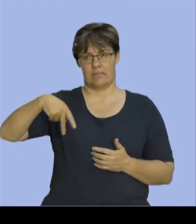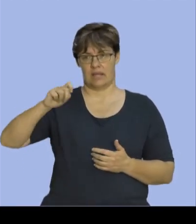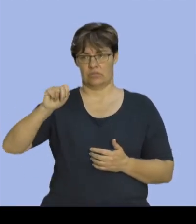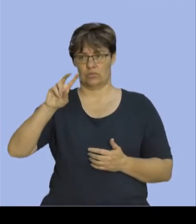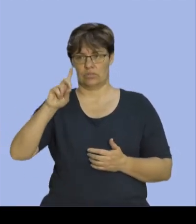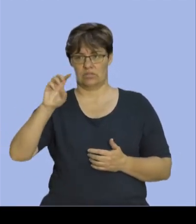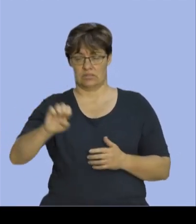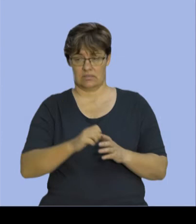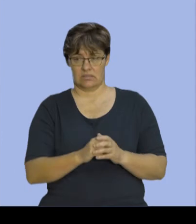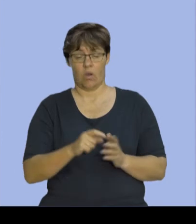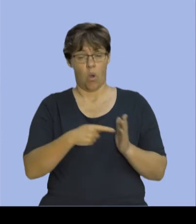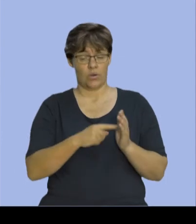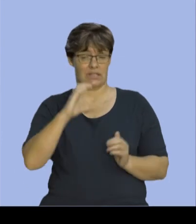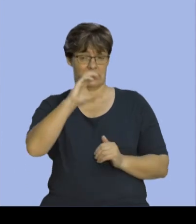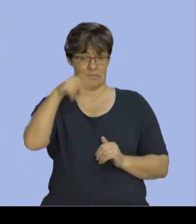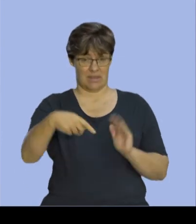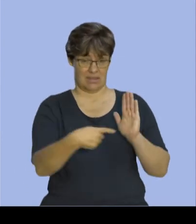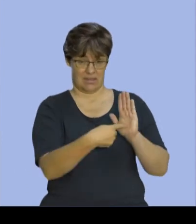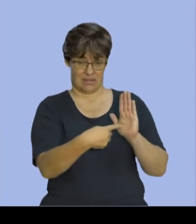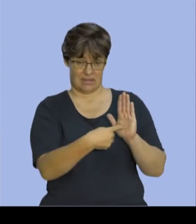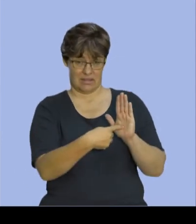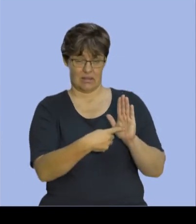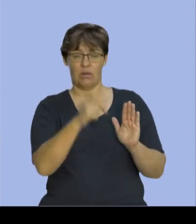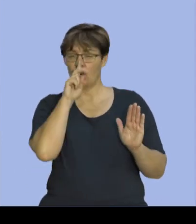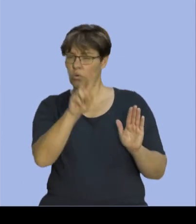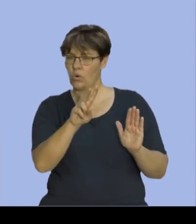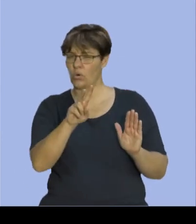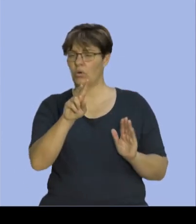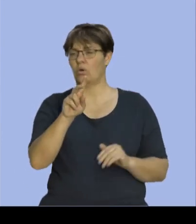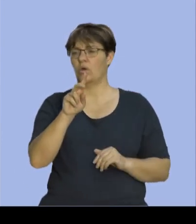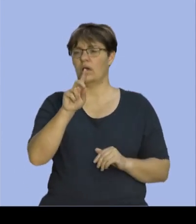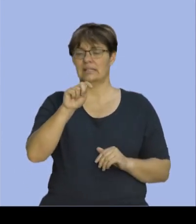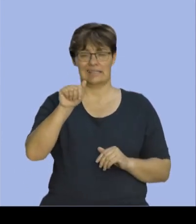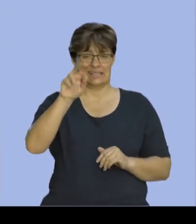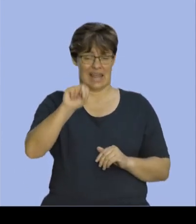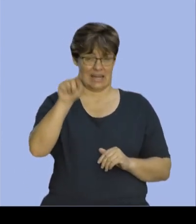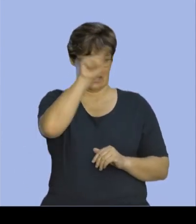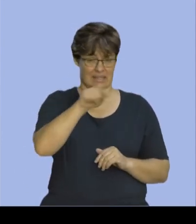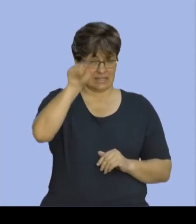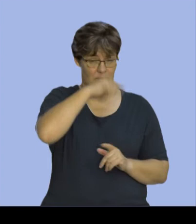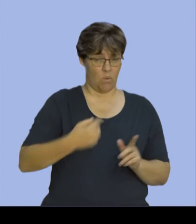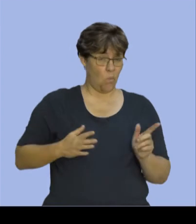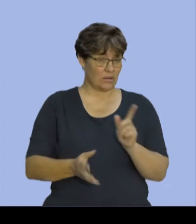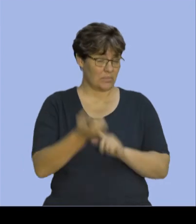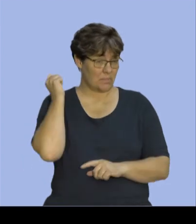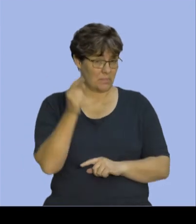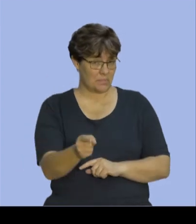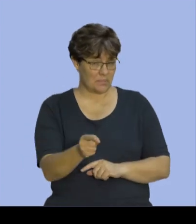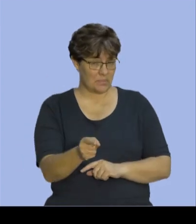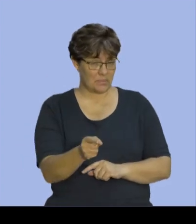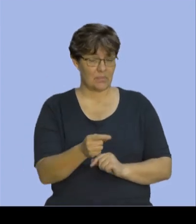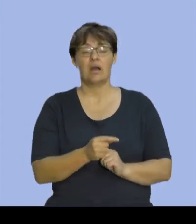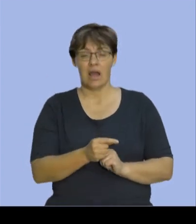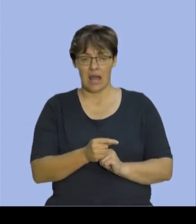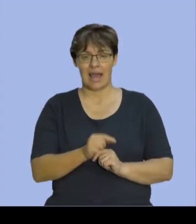guys, remember that on the Cartesian plane, if I look at tan theta and I want to find the